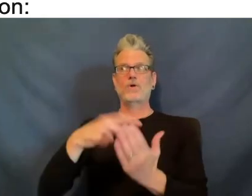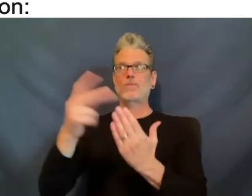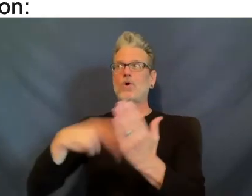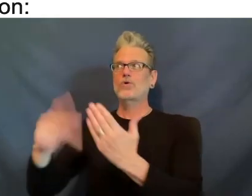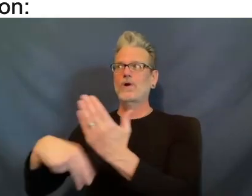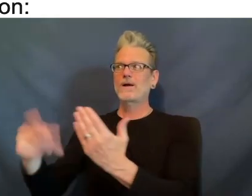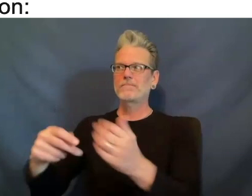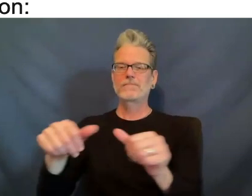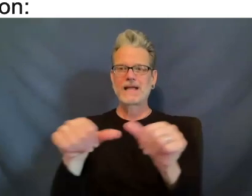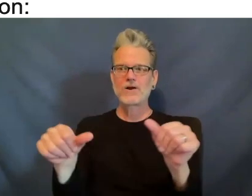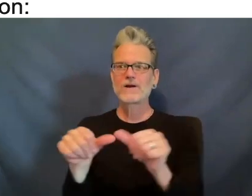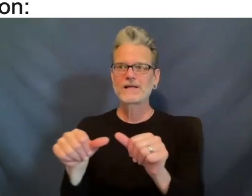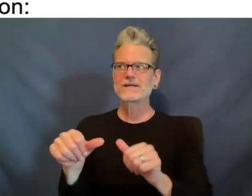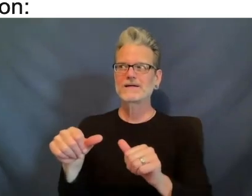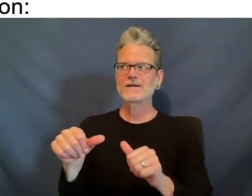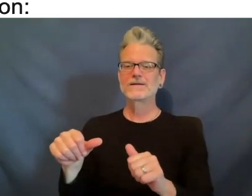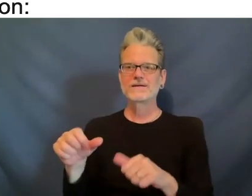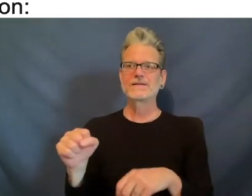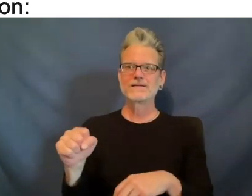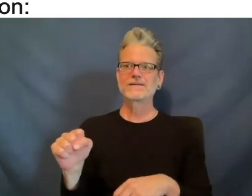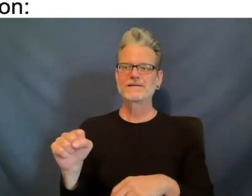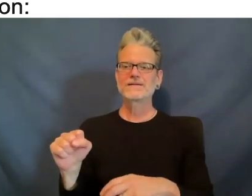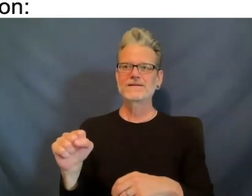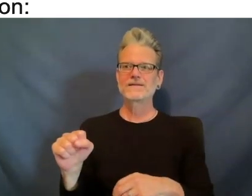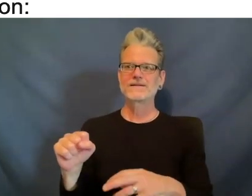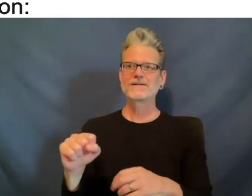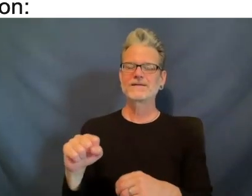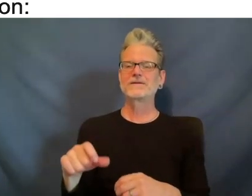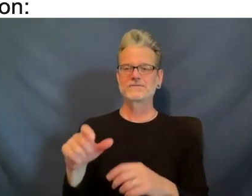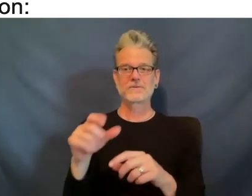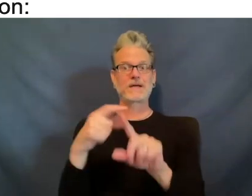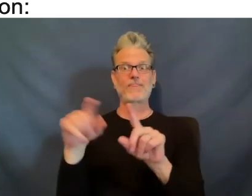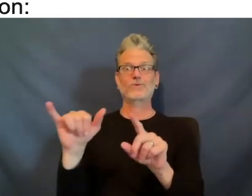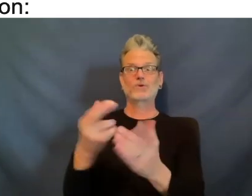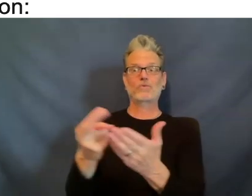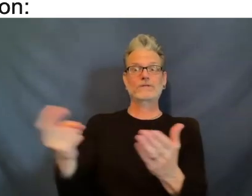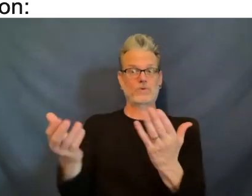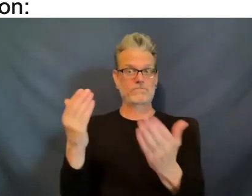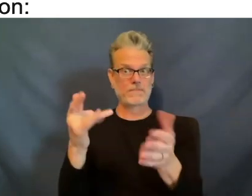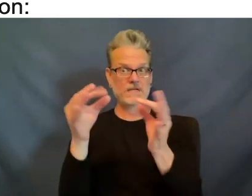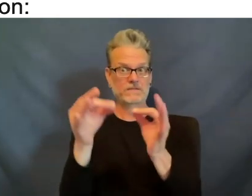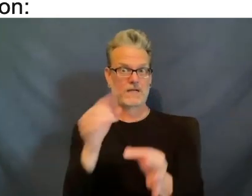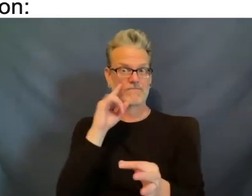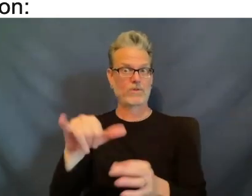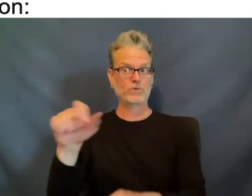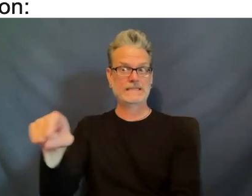of what those barriers might be and what those resources might be for needs.